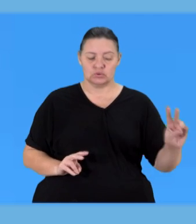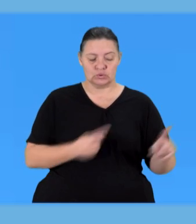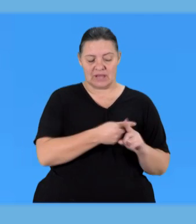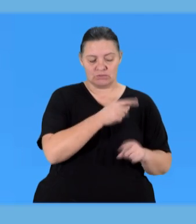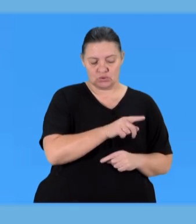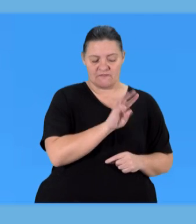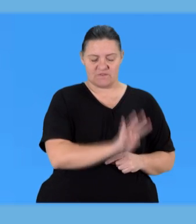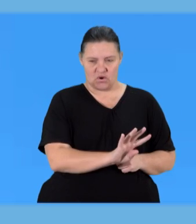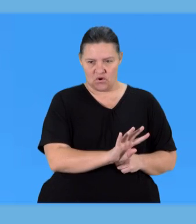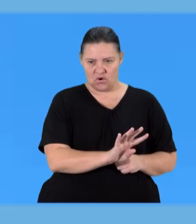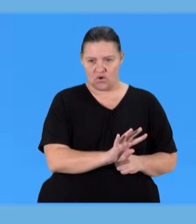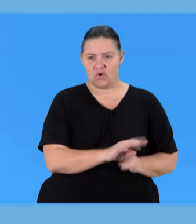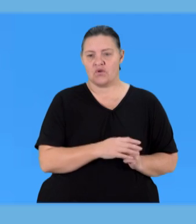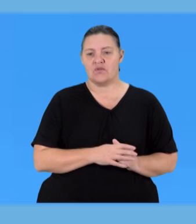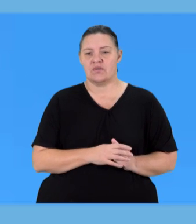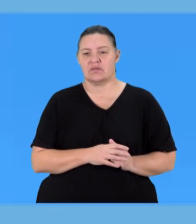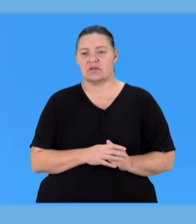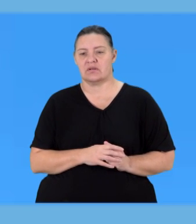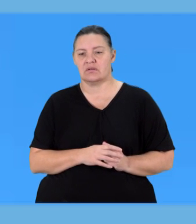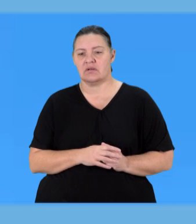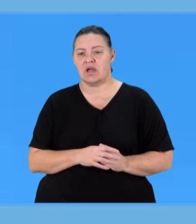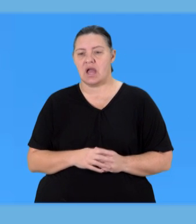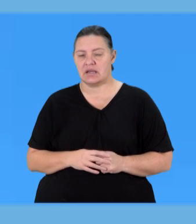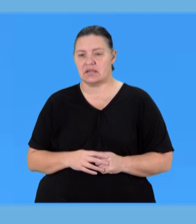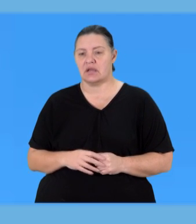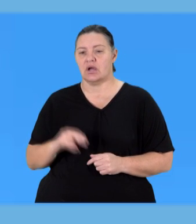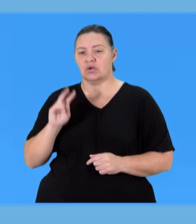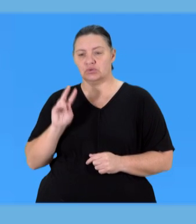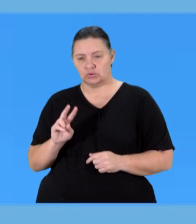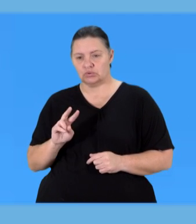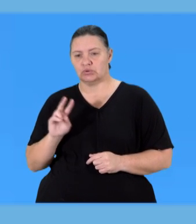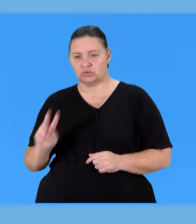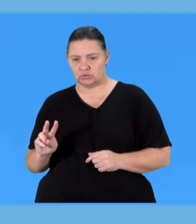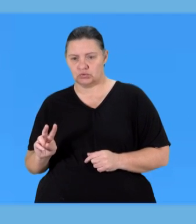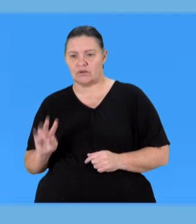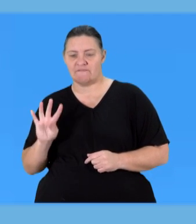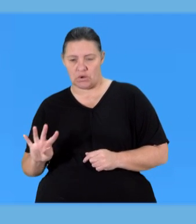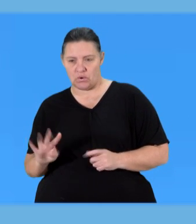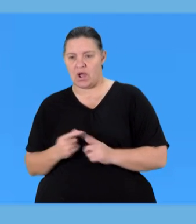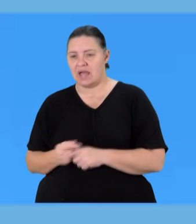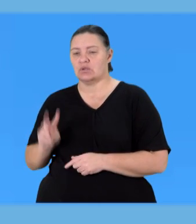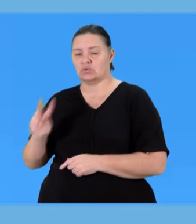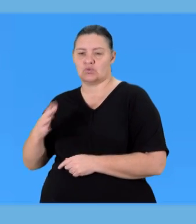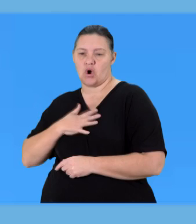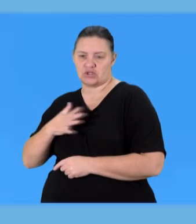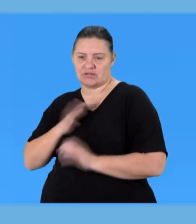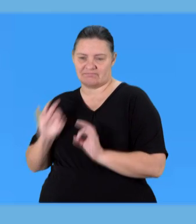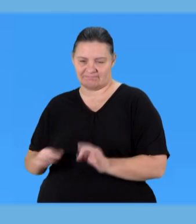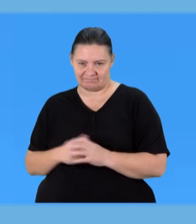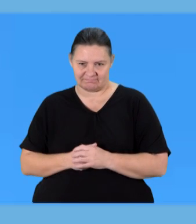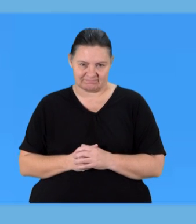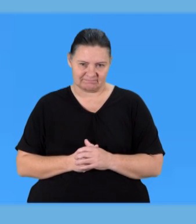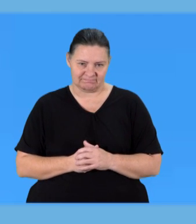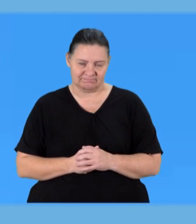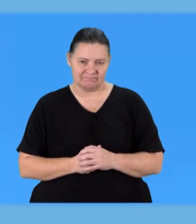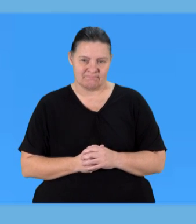the 2 and the 2, you get a 4 for the hydrogen, and 2 and 2, 4 hydrogens. We still have the 2 oxygens, and we still